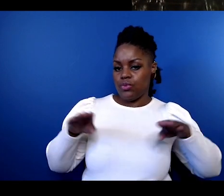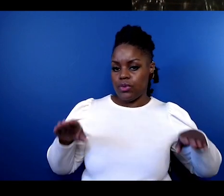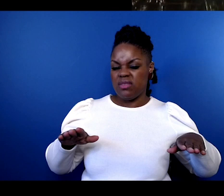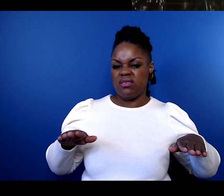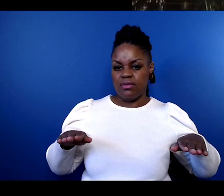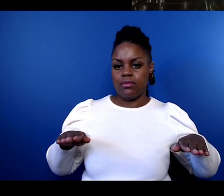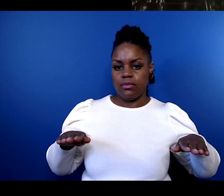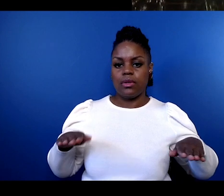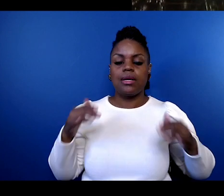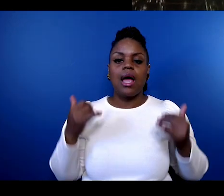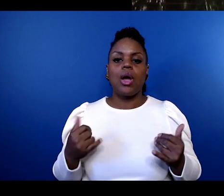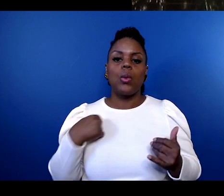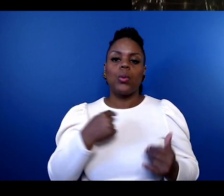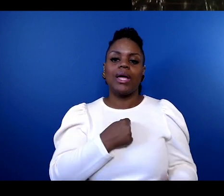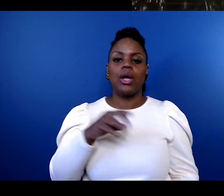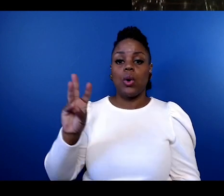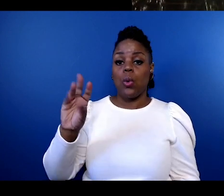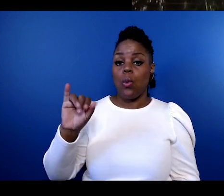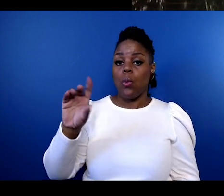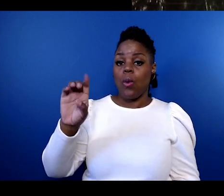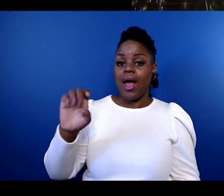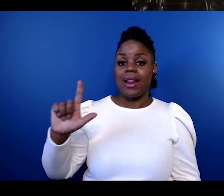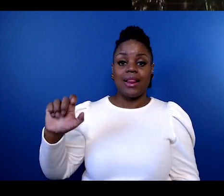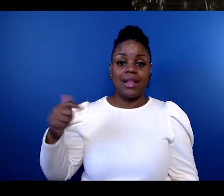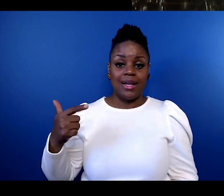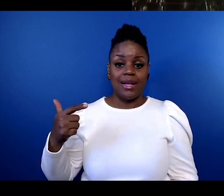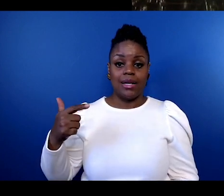Now we're going to slowly walk the hands back towards the feet